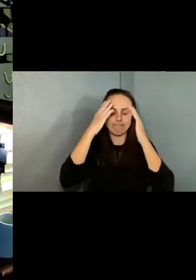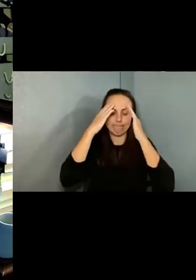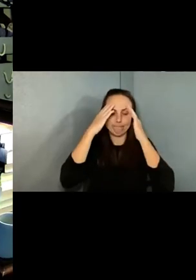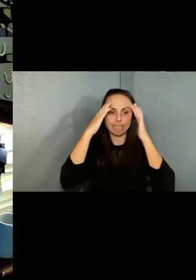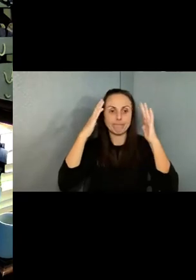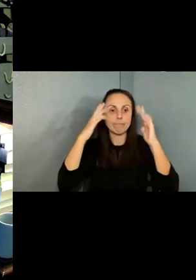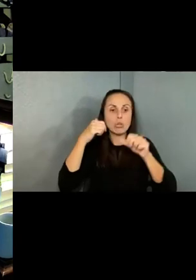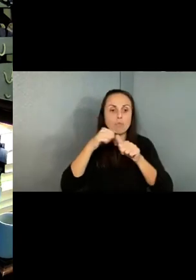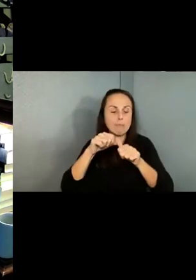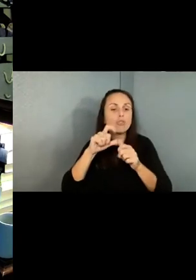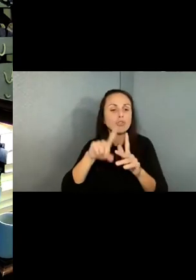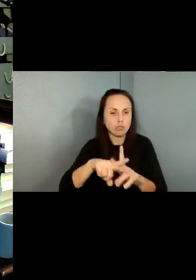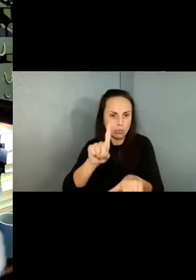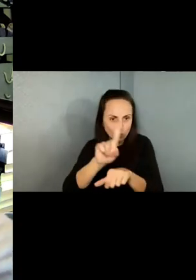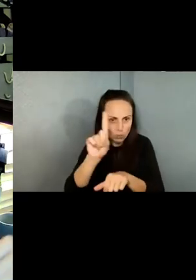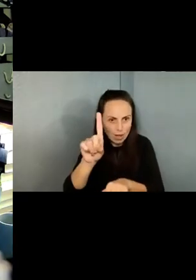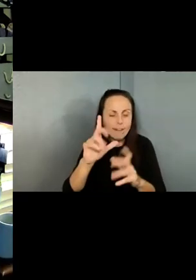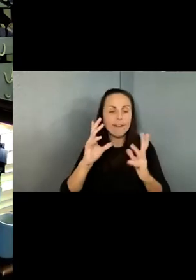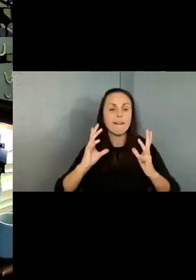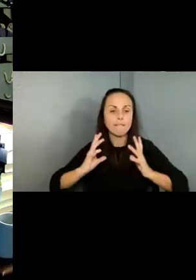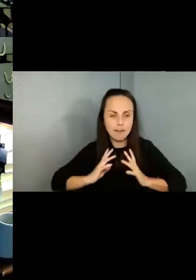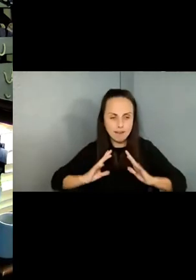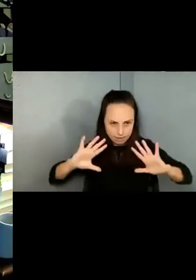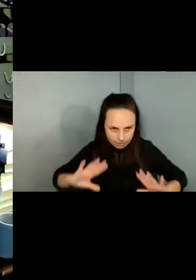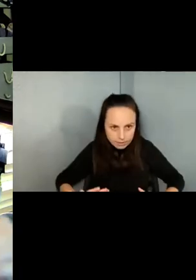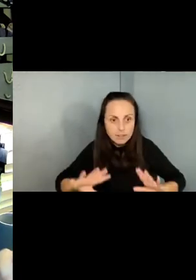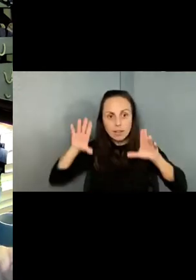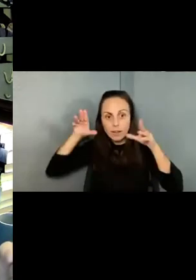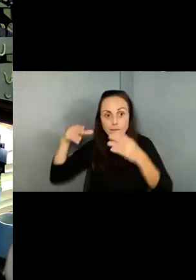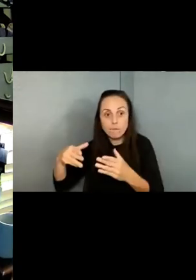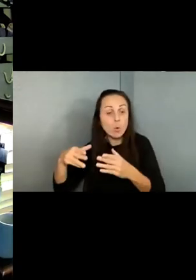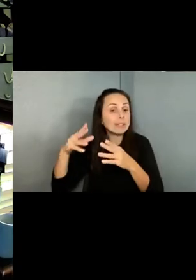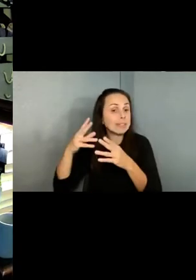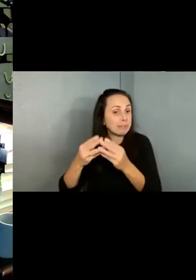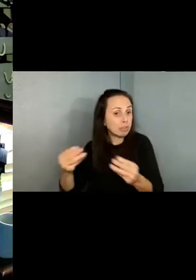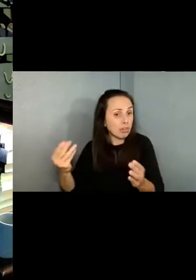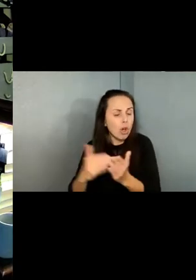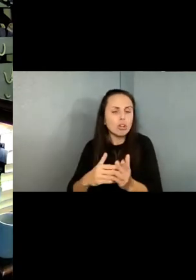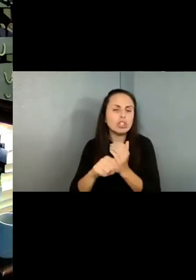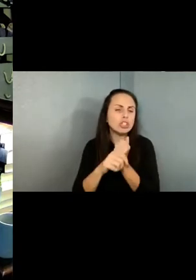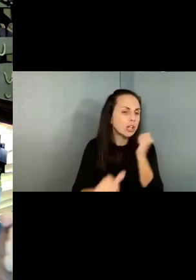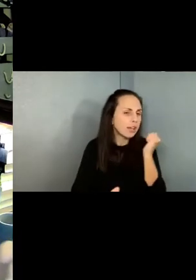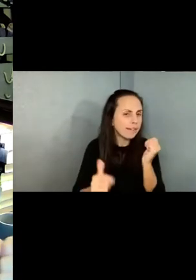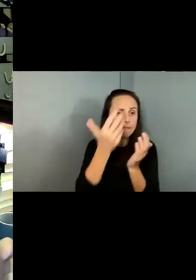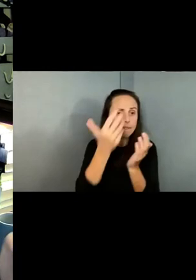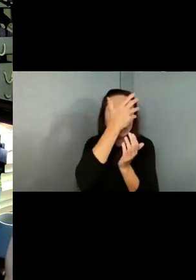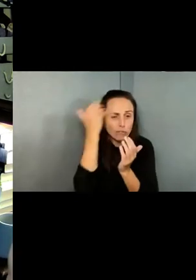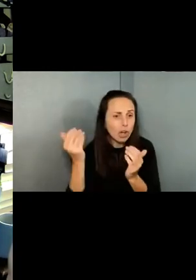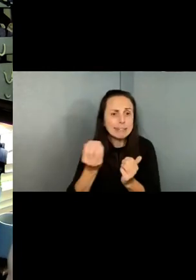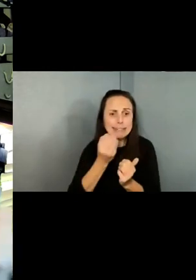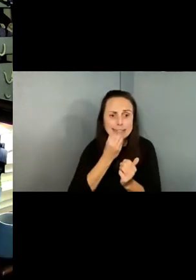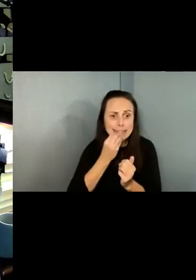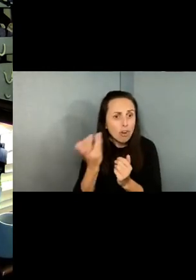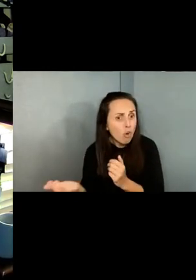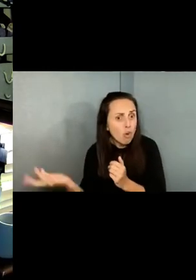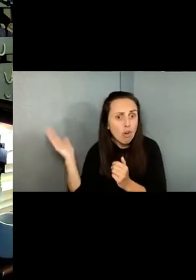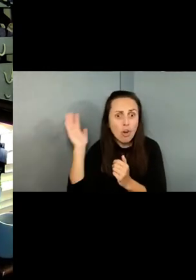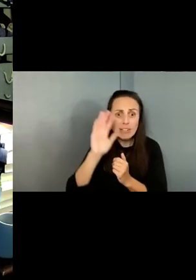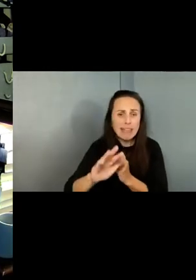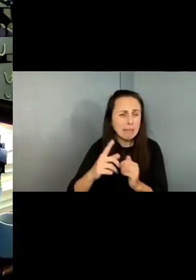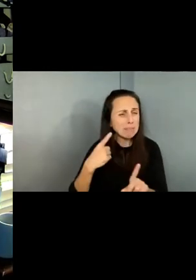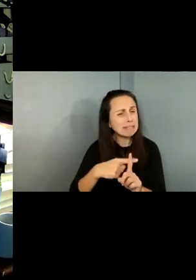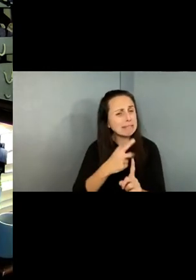it actually starts at 1. Okay, back to the material. Oh, shit. I haven't eaten anything today and I'm very